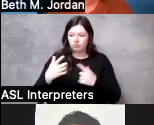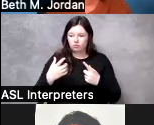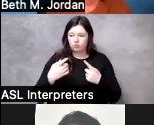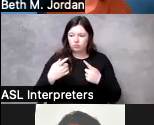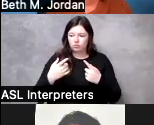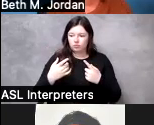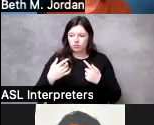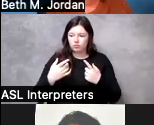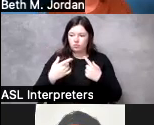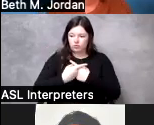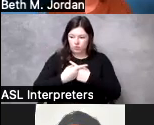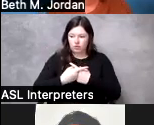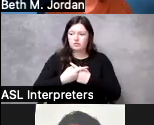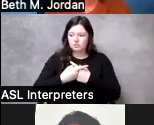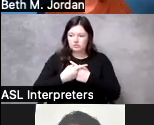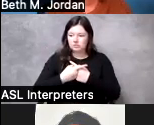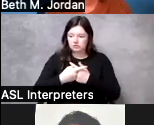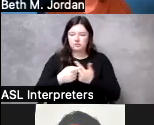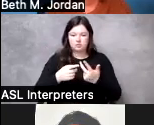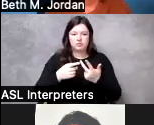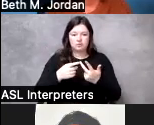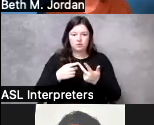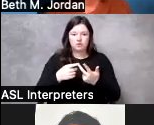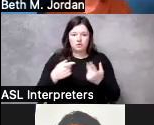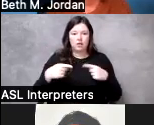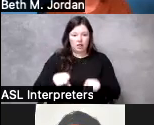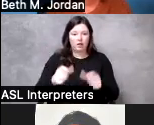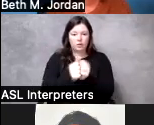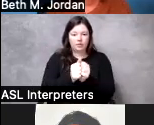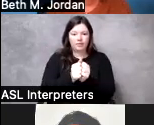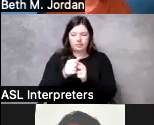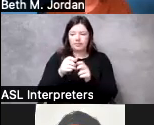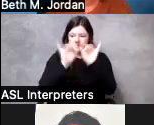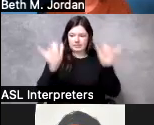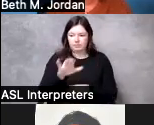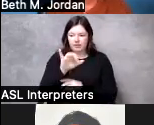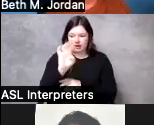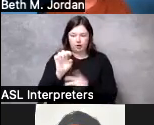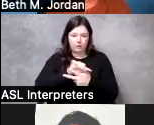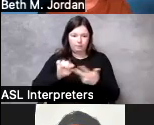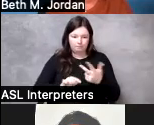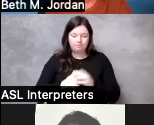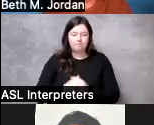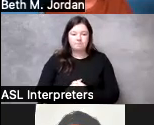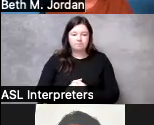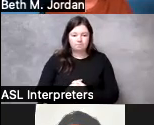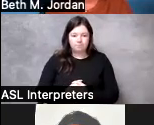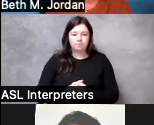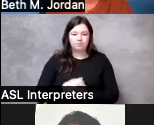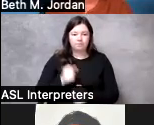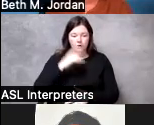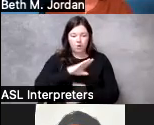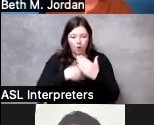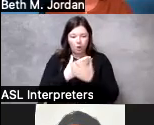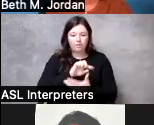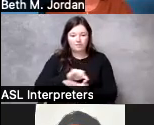service delivery system that align with the system of care philosophical framework. All of these innovations in response to the crisis were